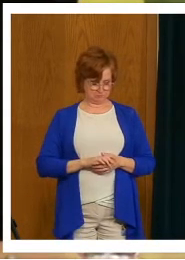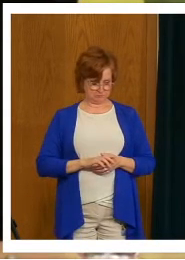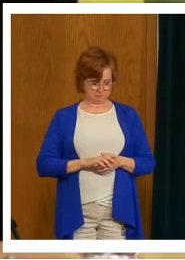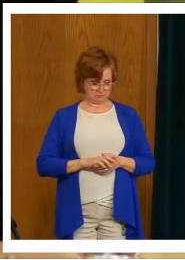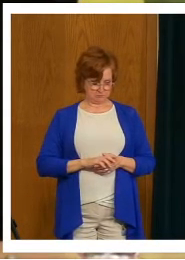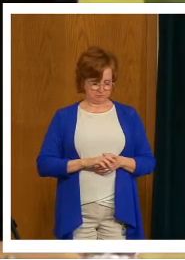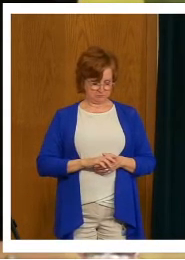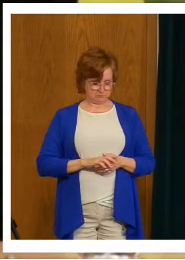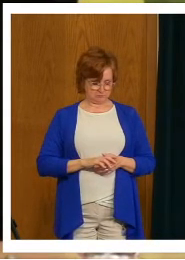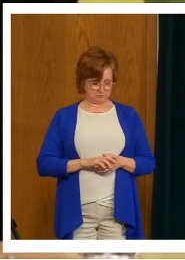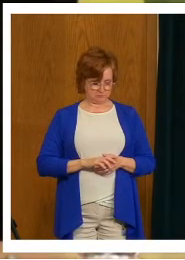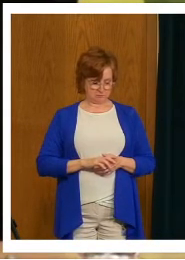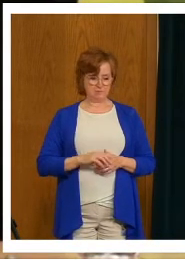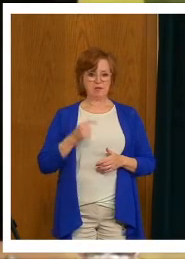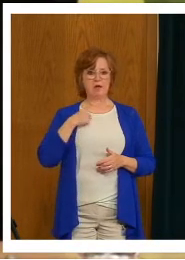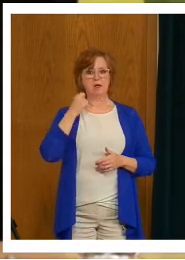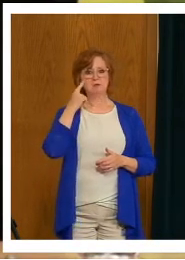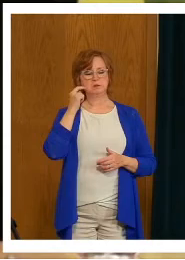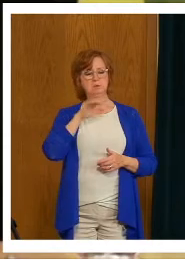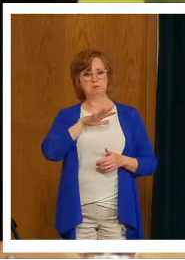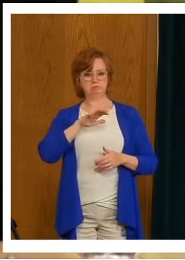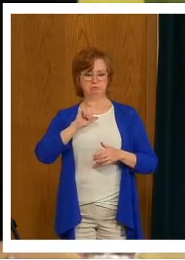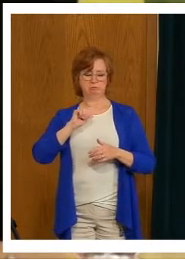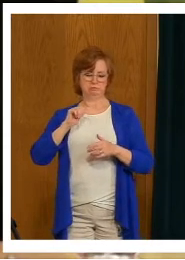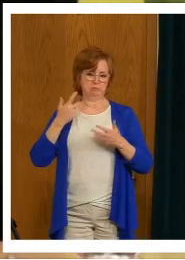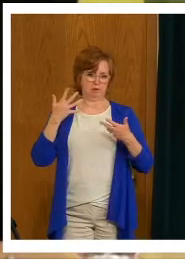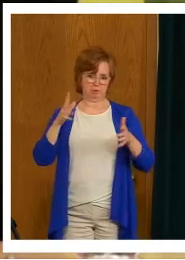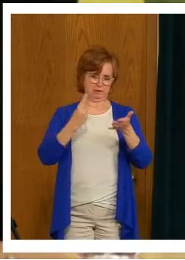already in many areas of Canada, including Saskatchewan, but